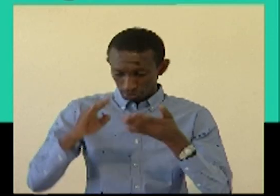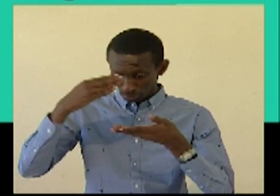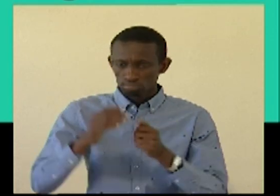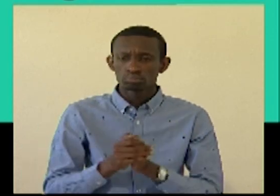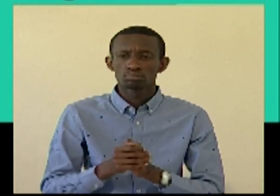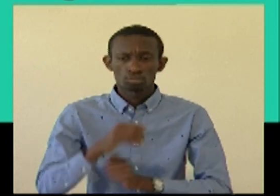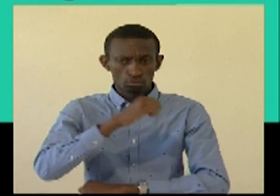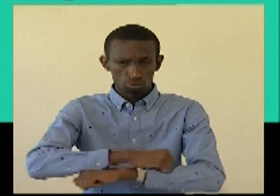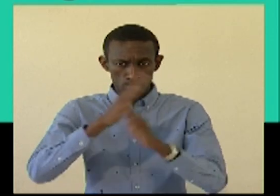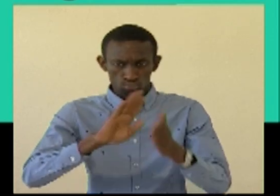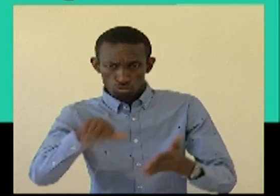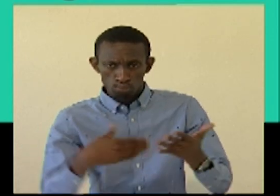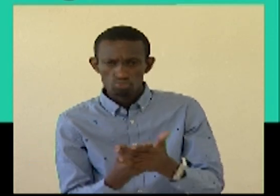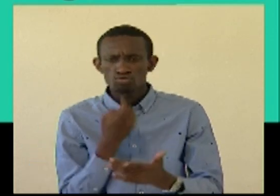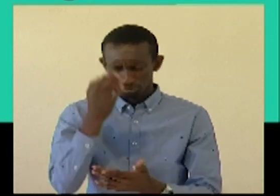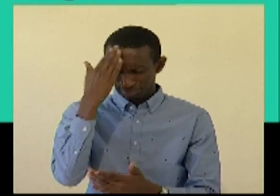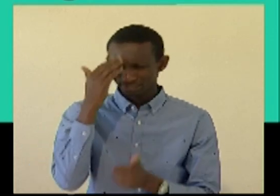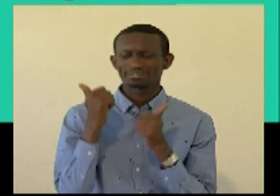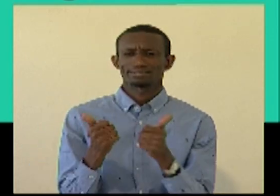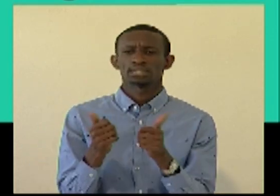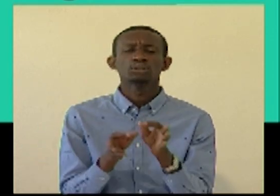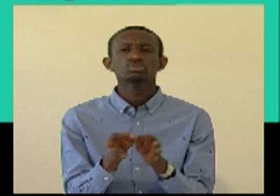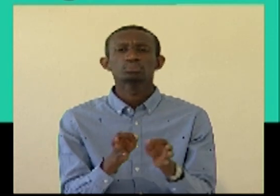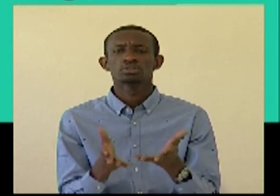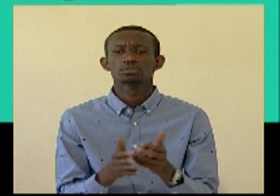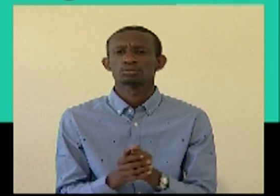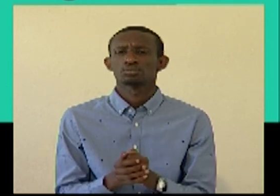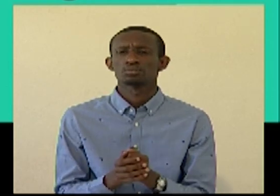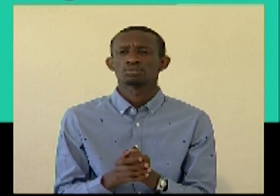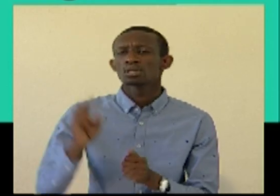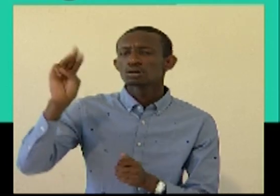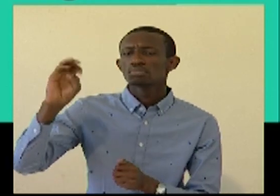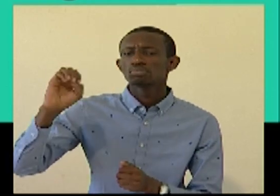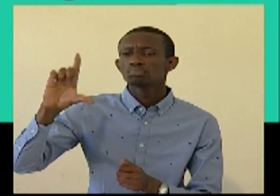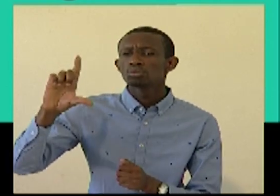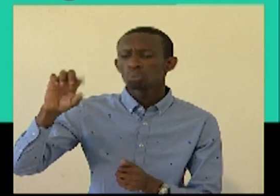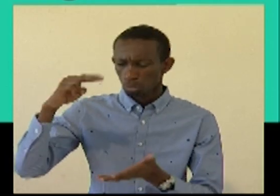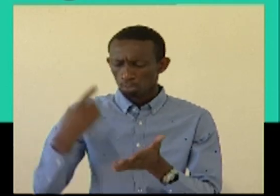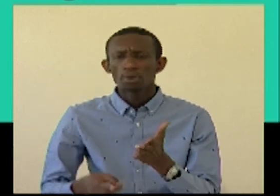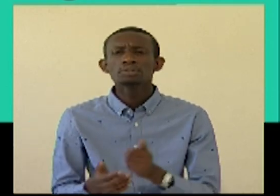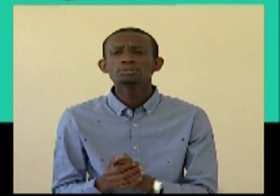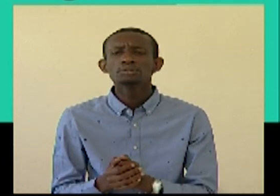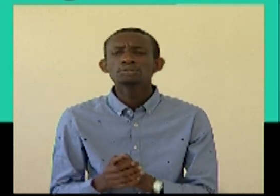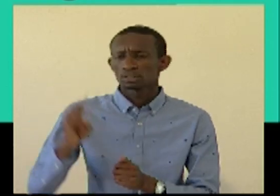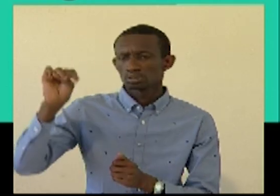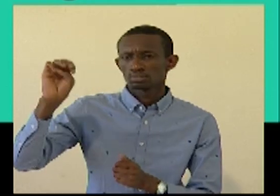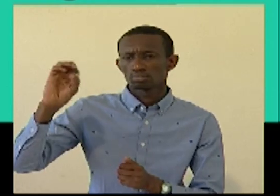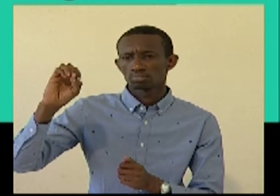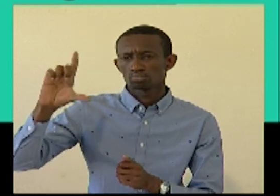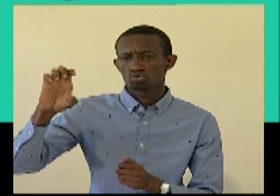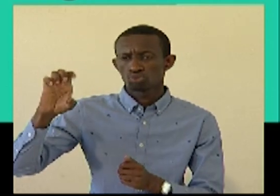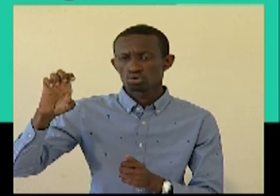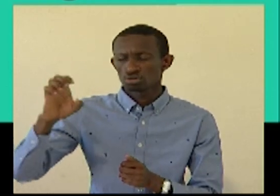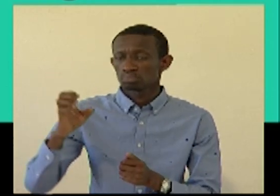you should be able to define a mole and define molar mass. What is a mole? What is molar mass?